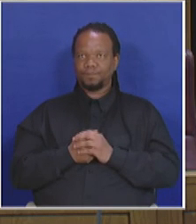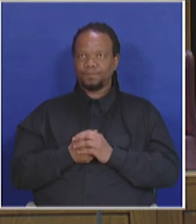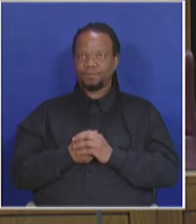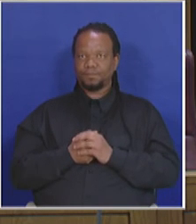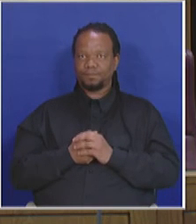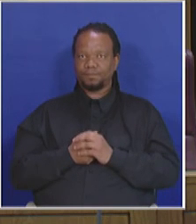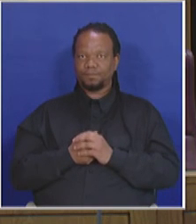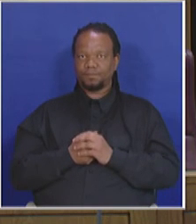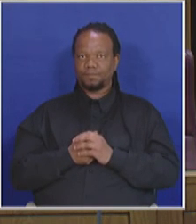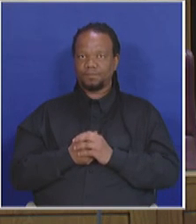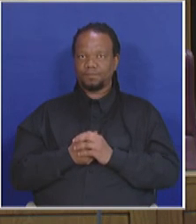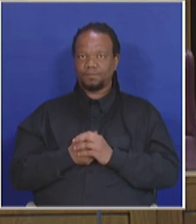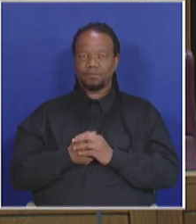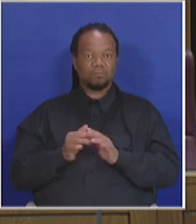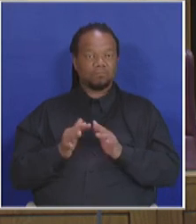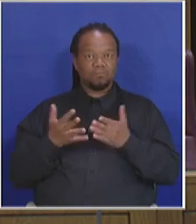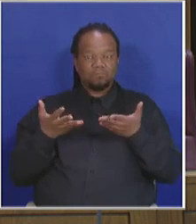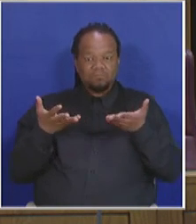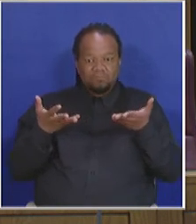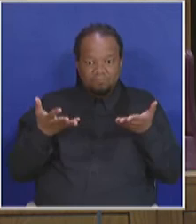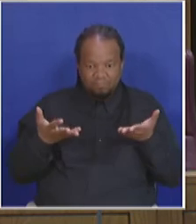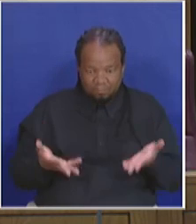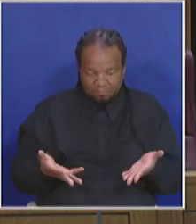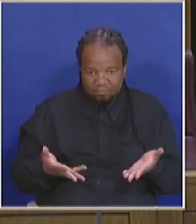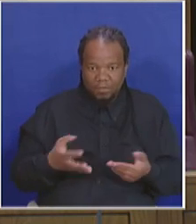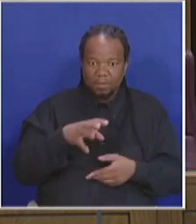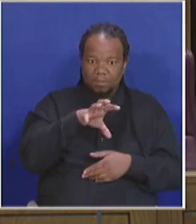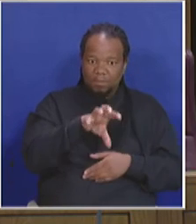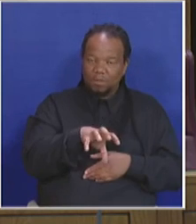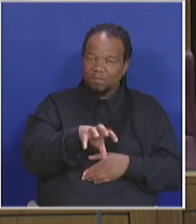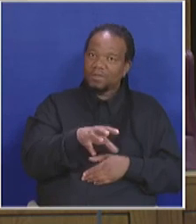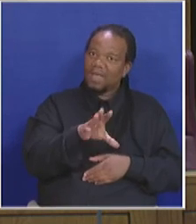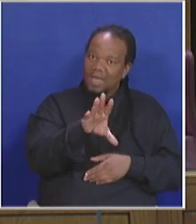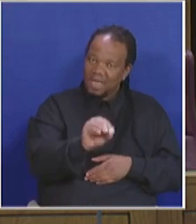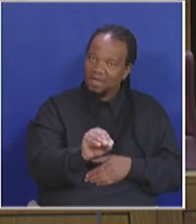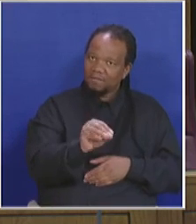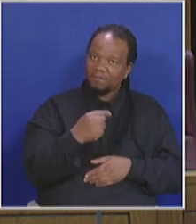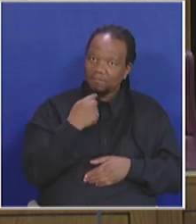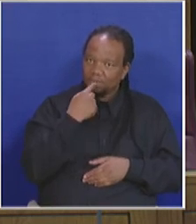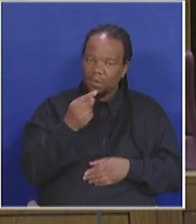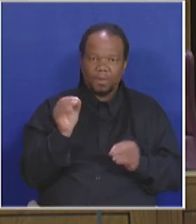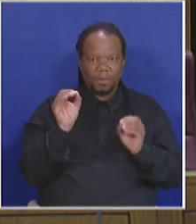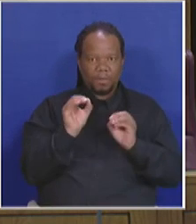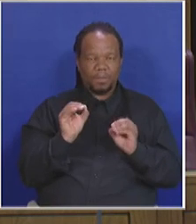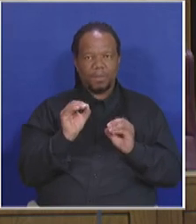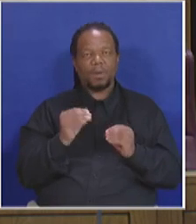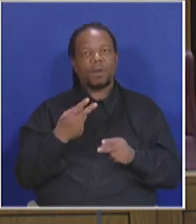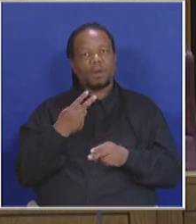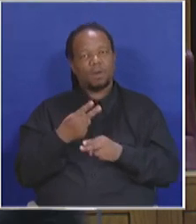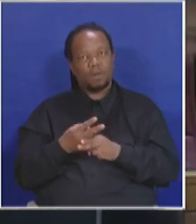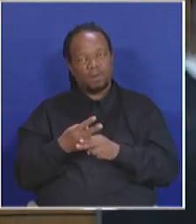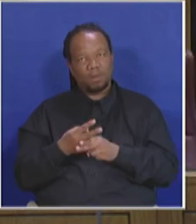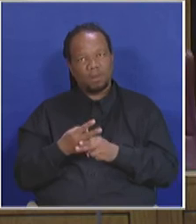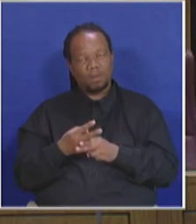There being no province wishing to make a declaration, I shall proceed to ask